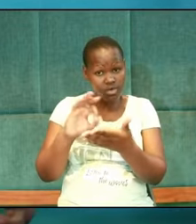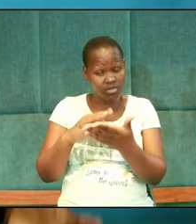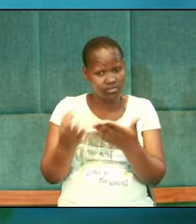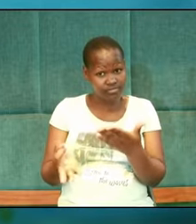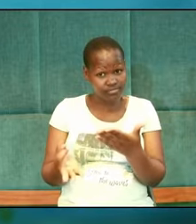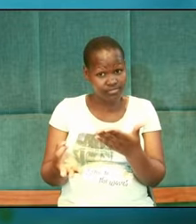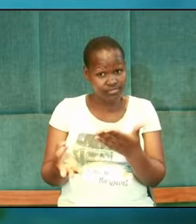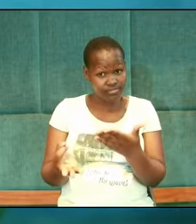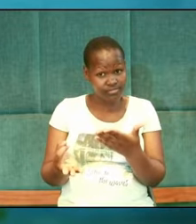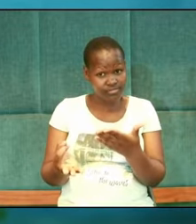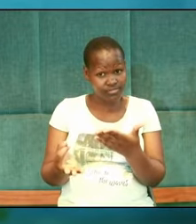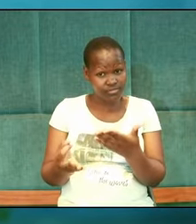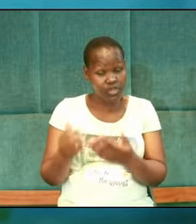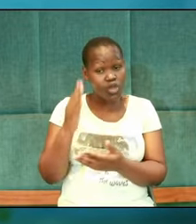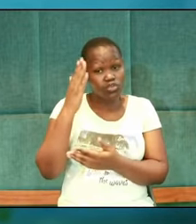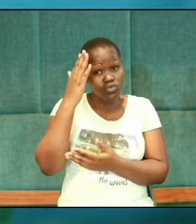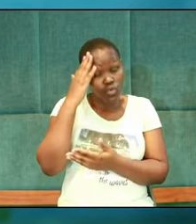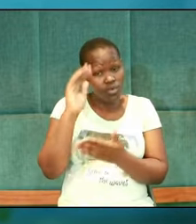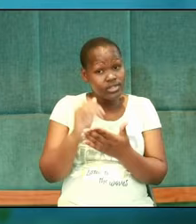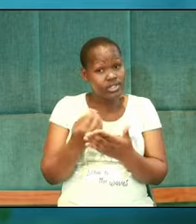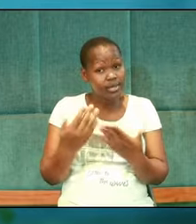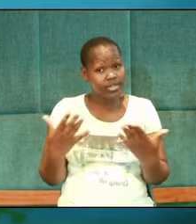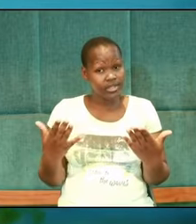gets 48, does he know some things?